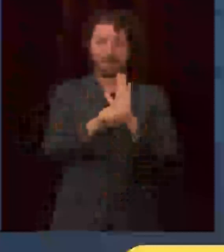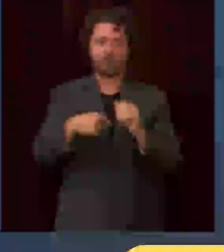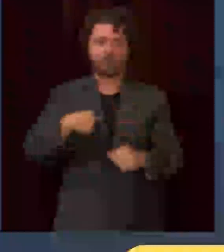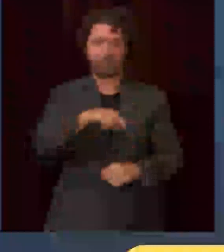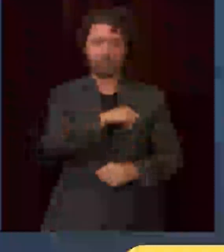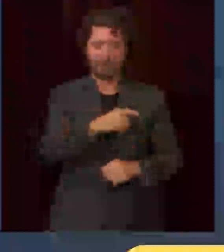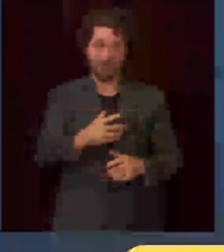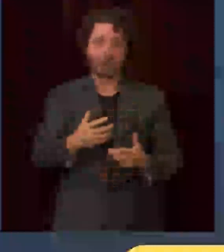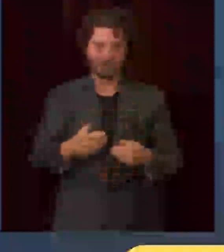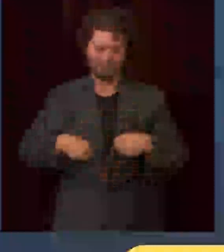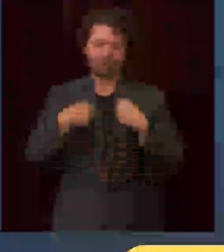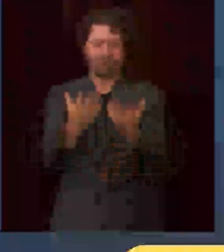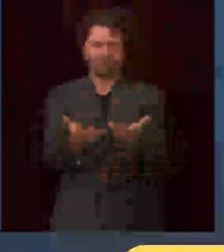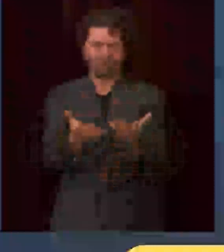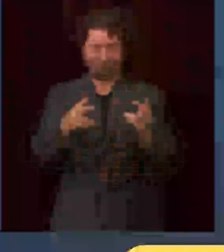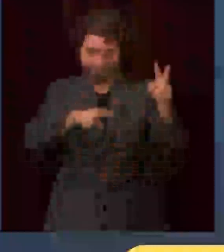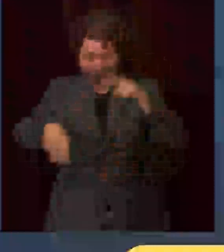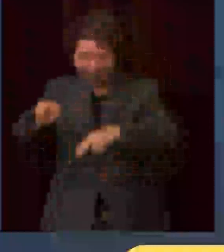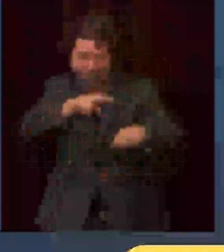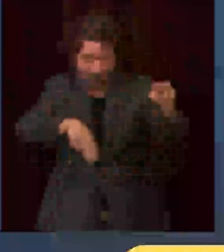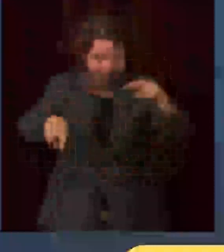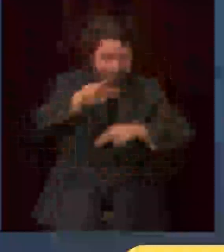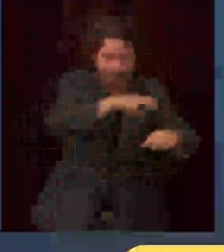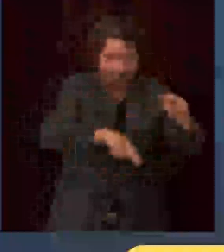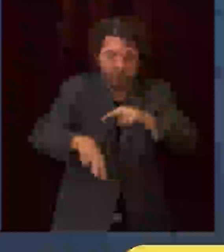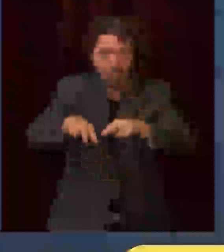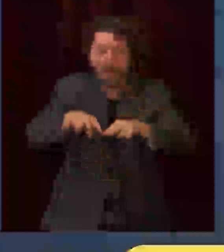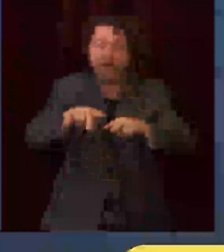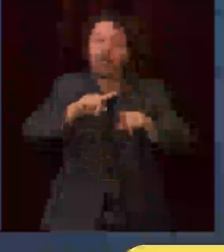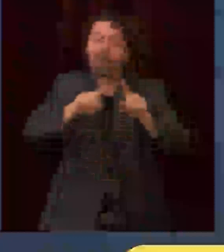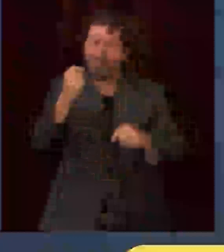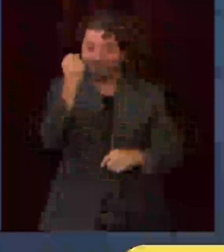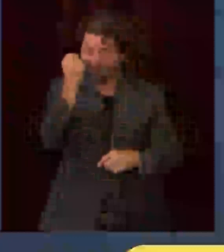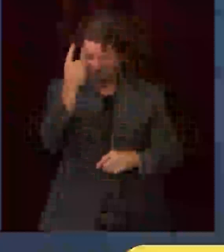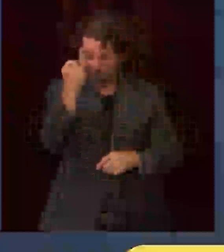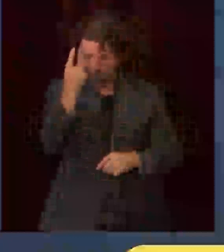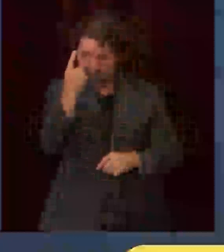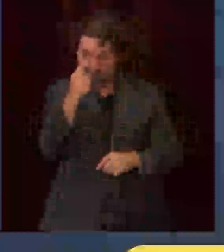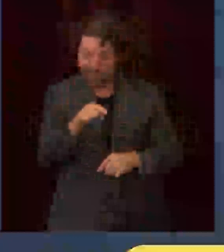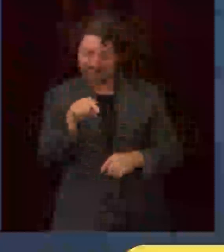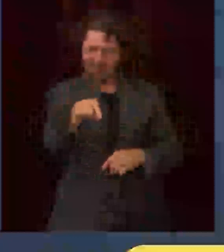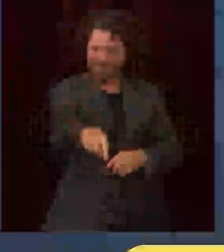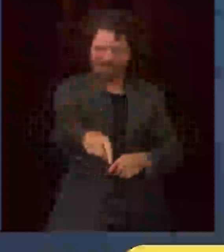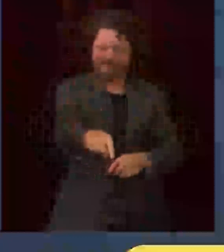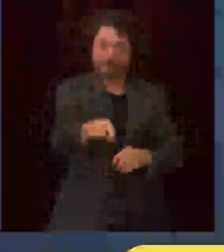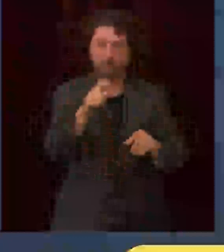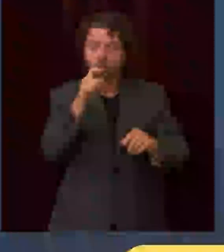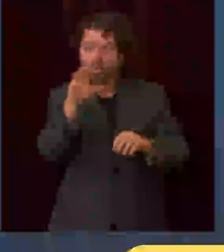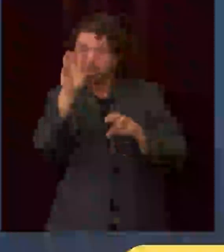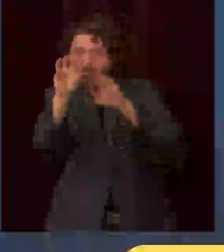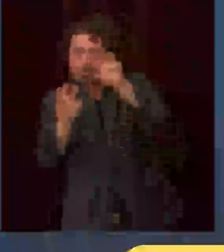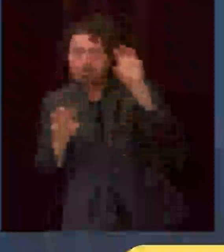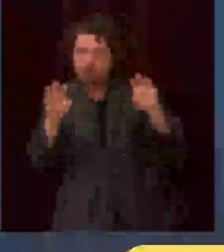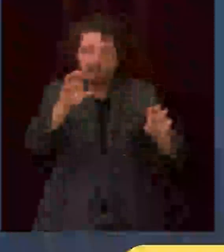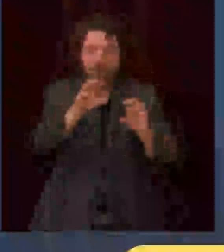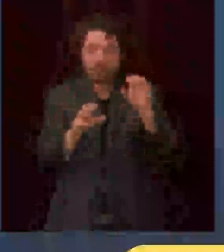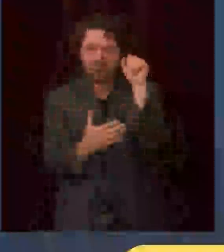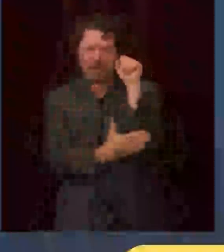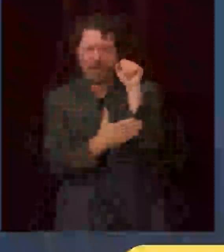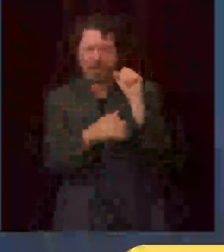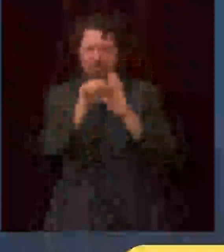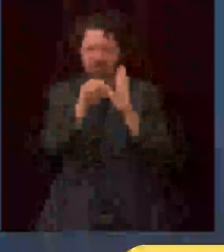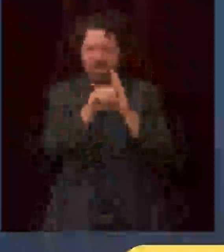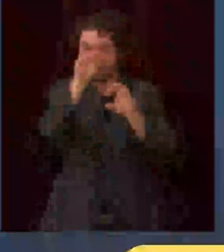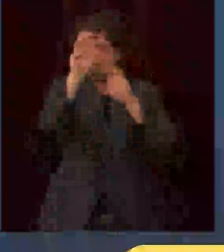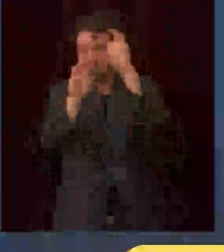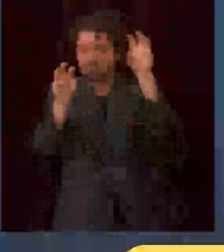counties do this. But they do need to ask and help set up the infrastructure to do this work. And that's really important. I just